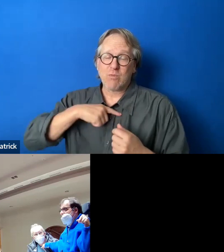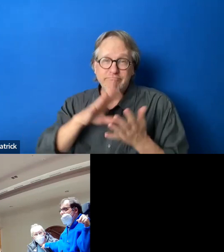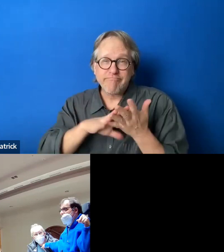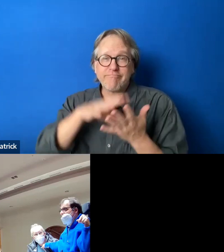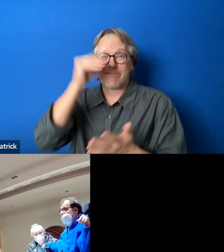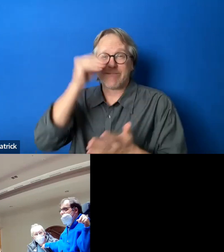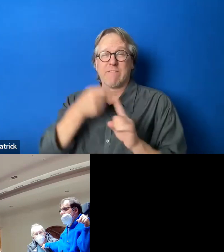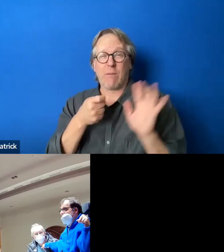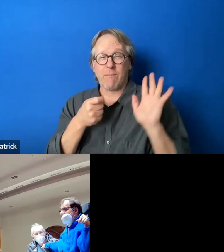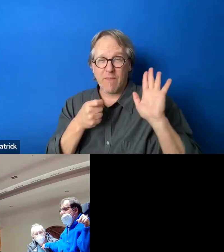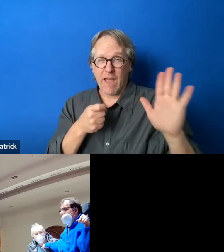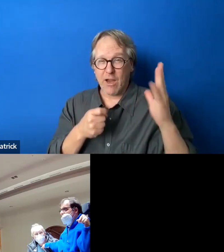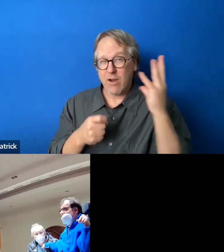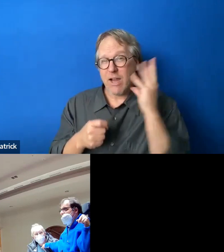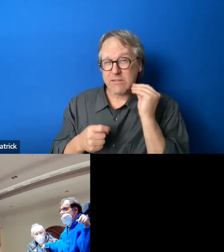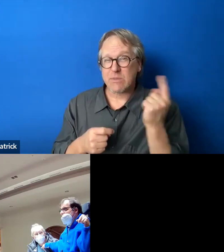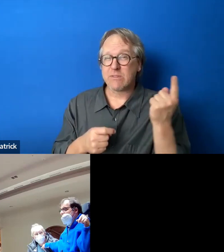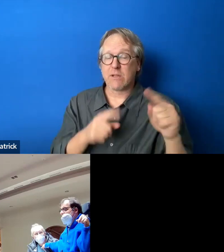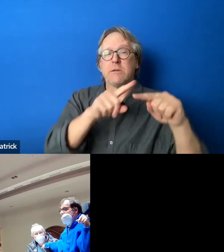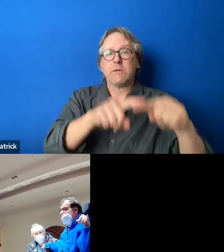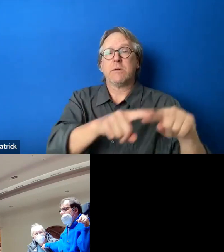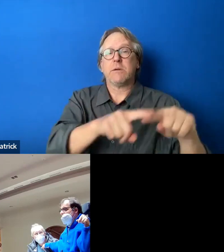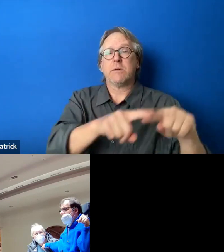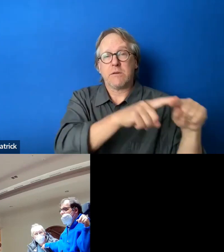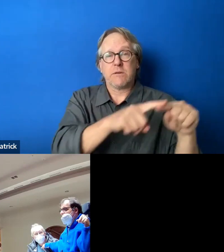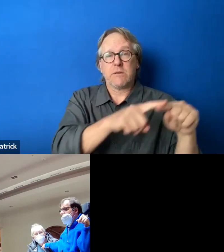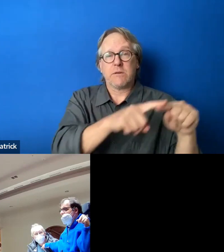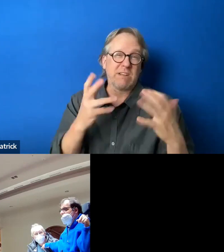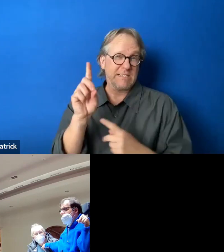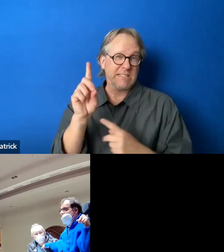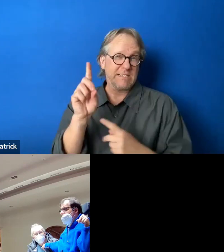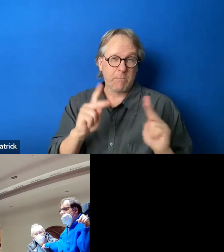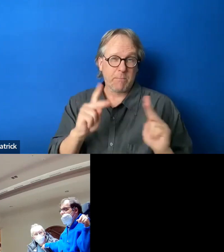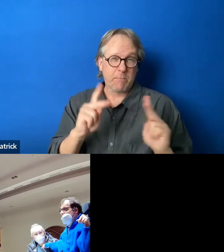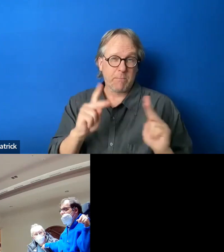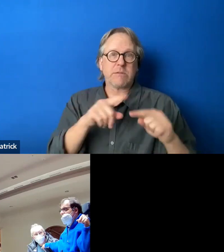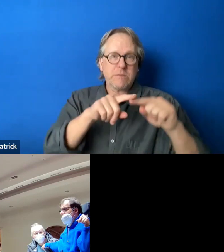interdependence, like a lot of the disabled people that I've come to know and love.